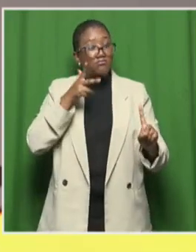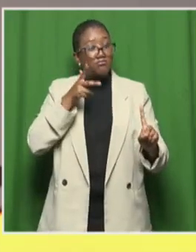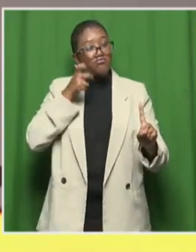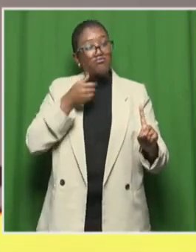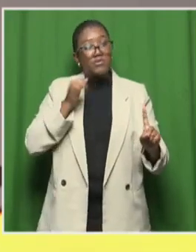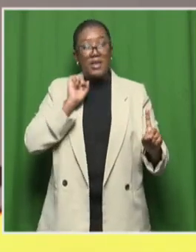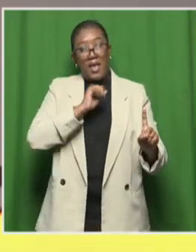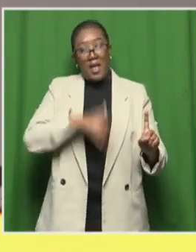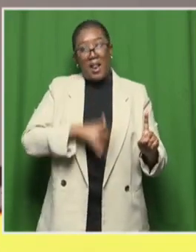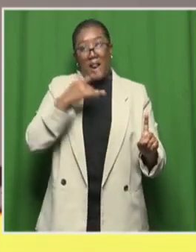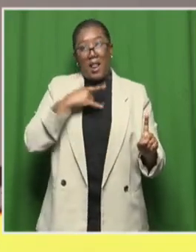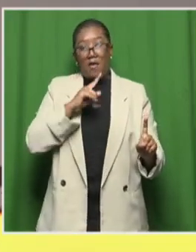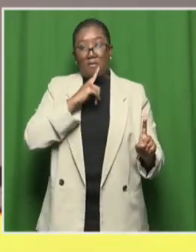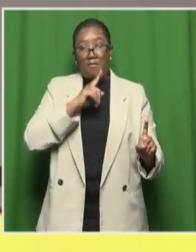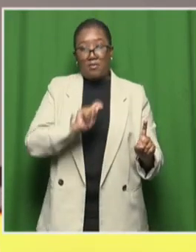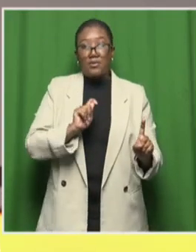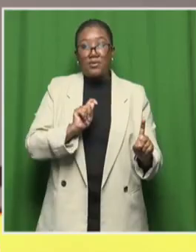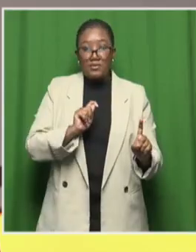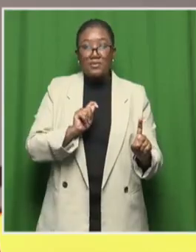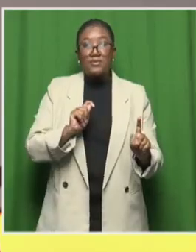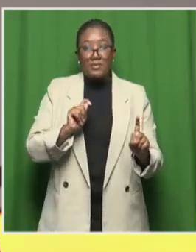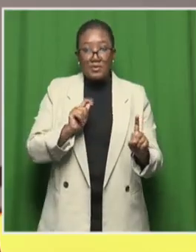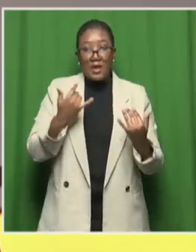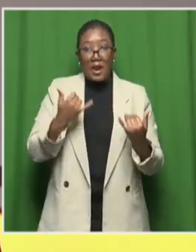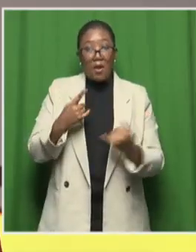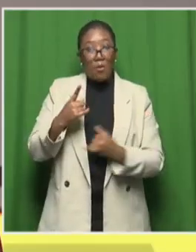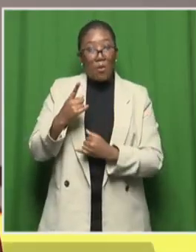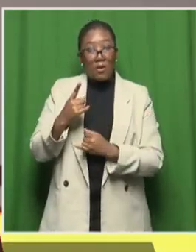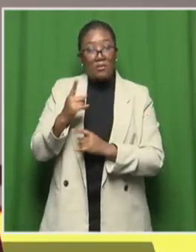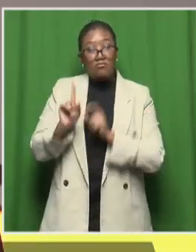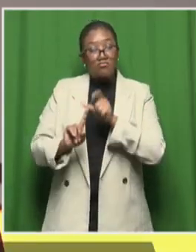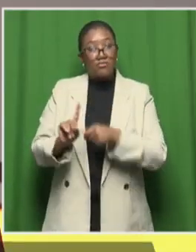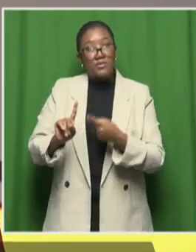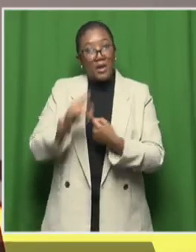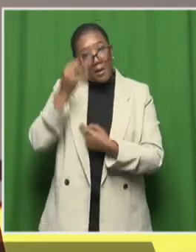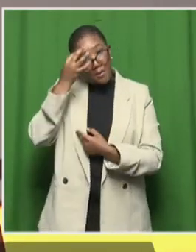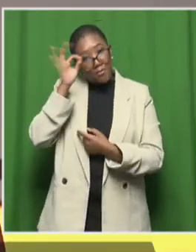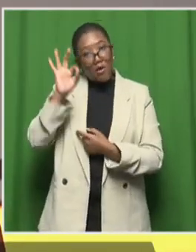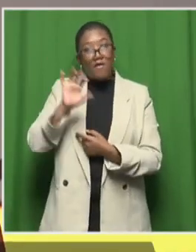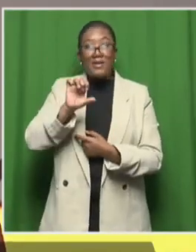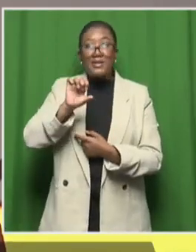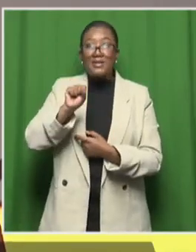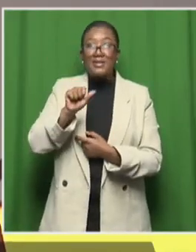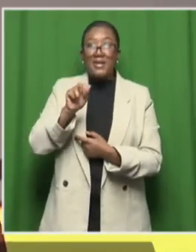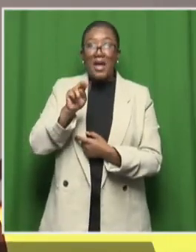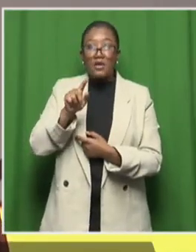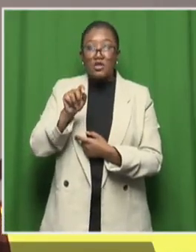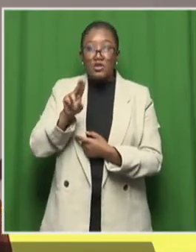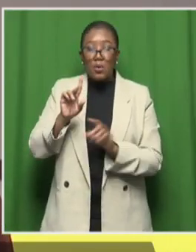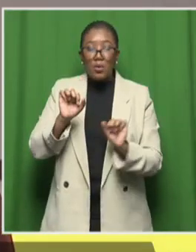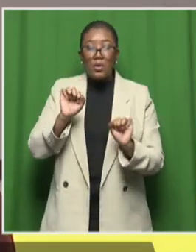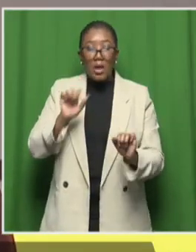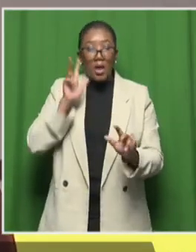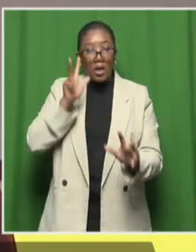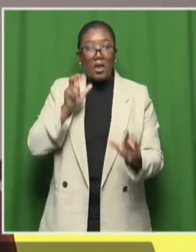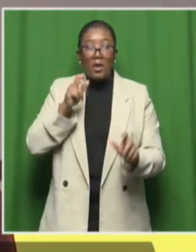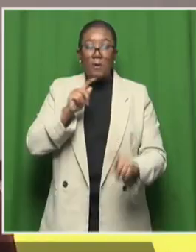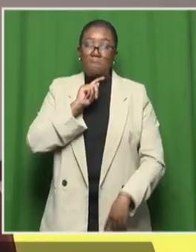Professor Sehwai Santo, who spoke to our colleague in Lesotho, you can hear